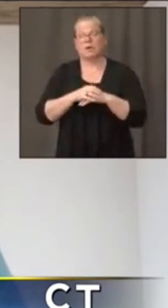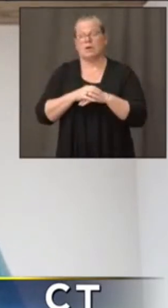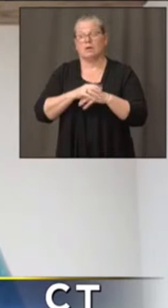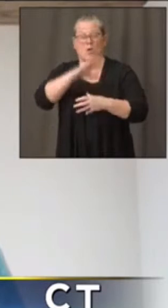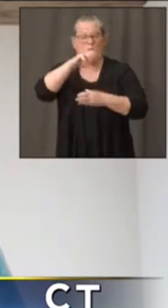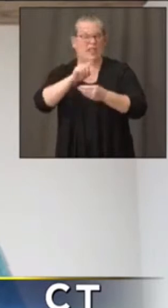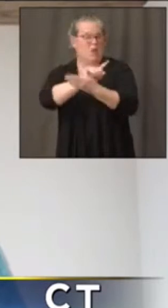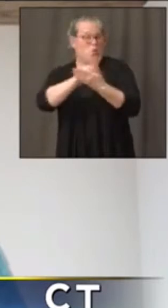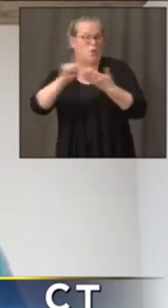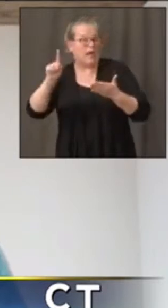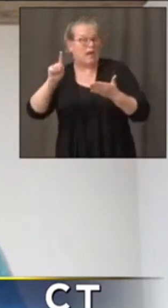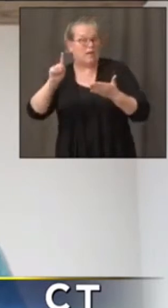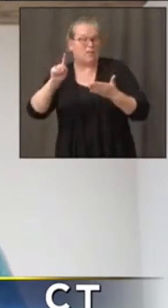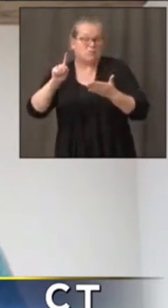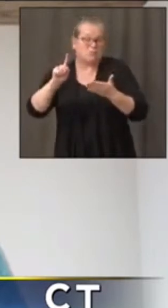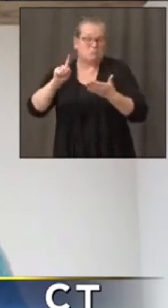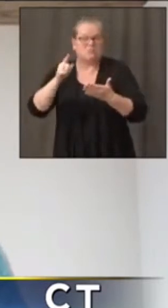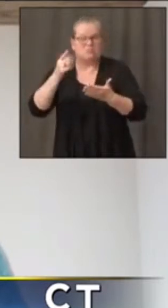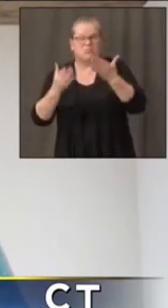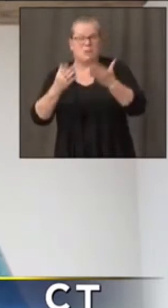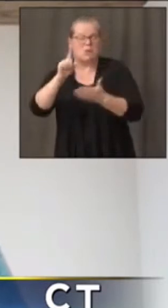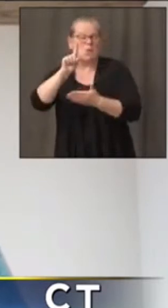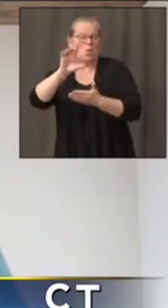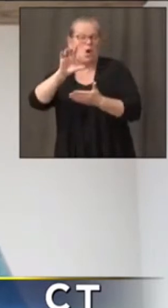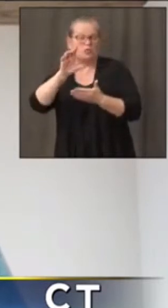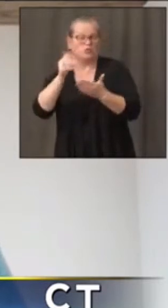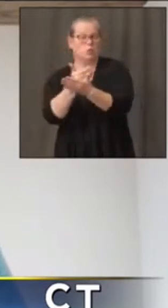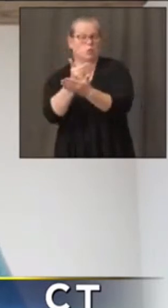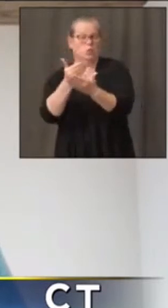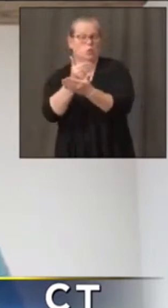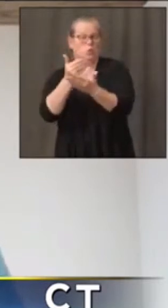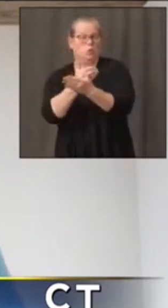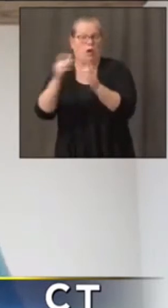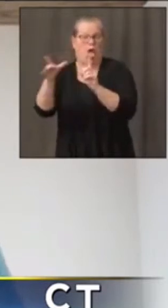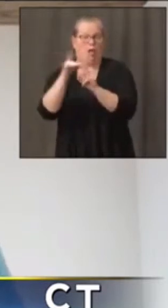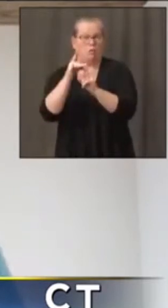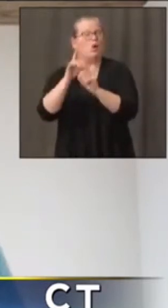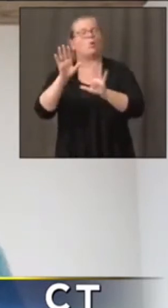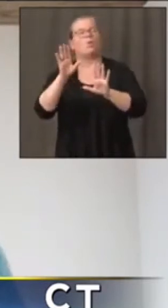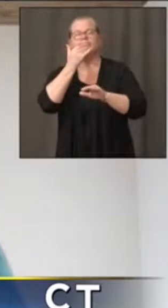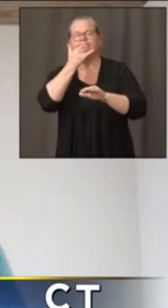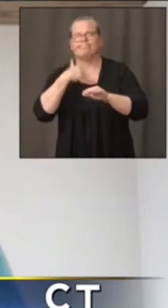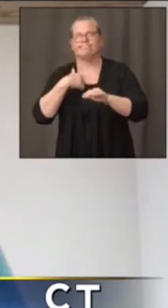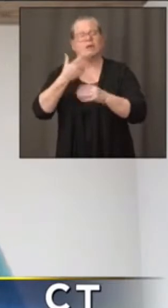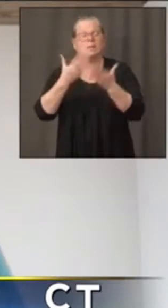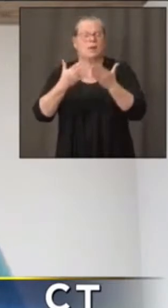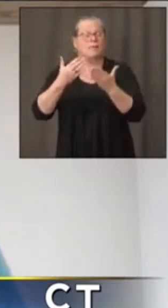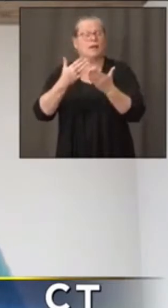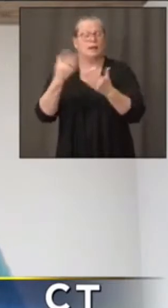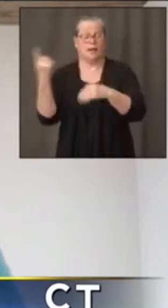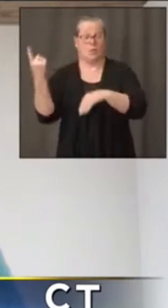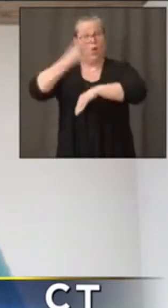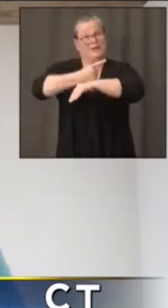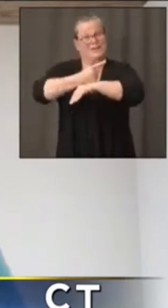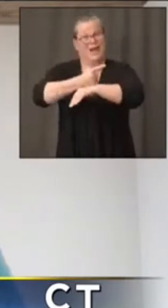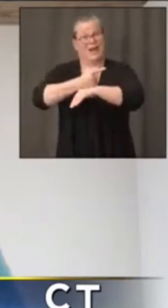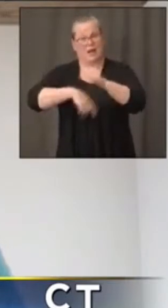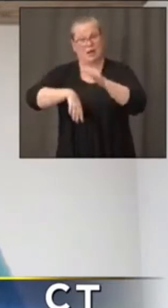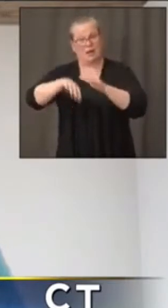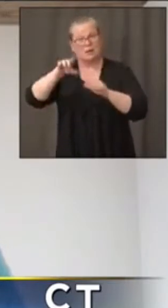you can assume that or a hundred new cases in a day that there's probably ten times that many